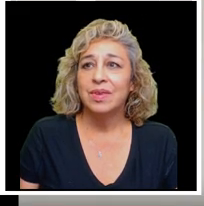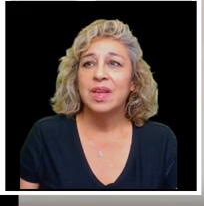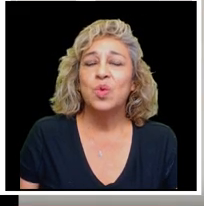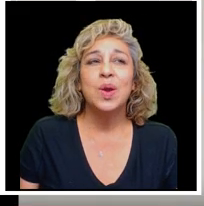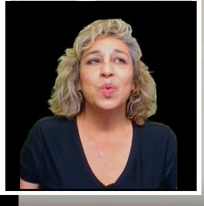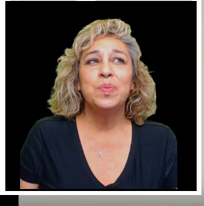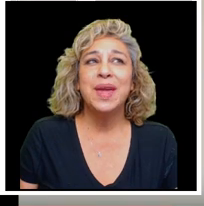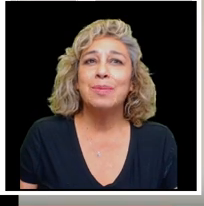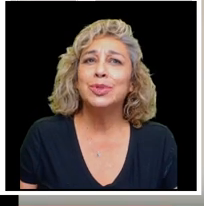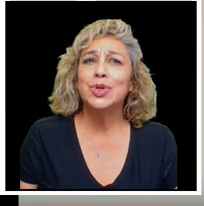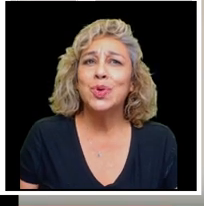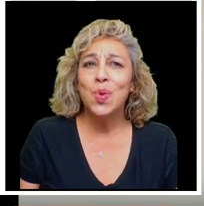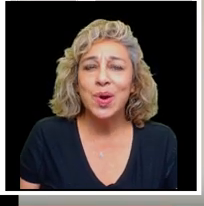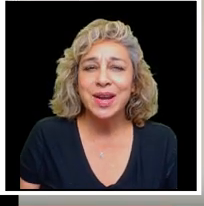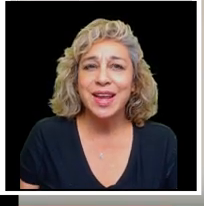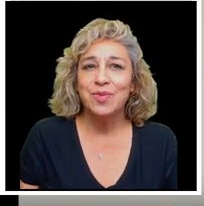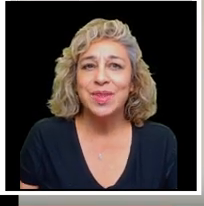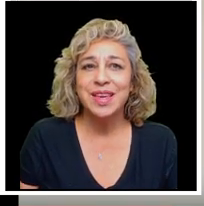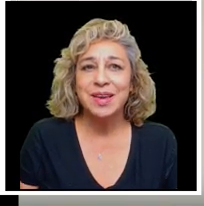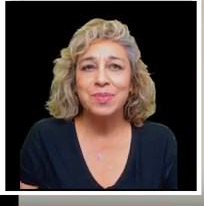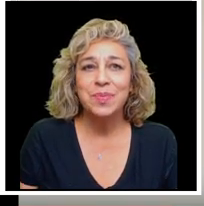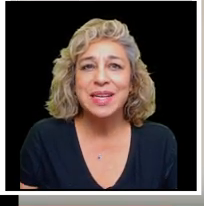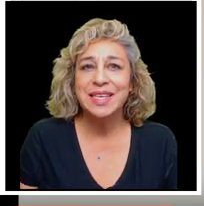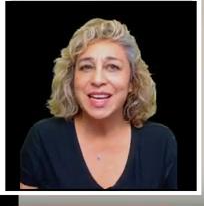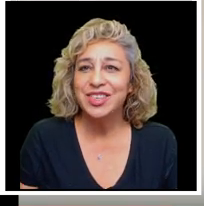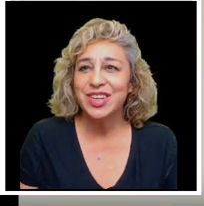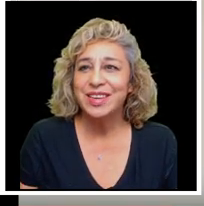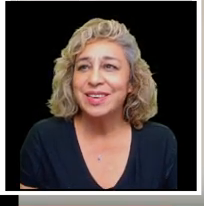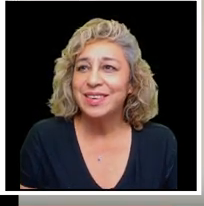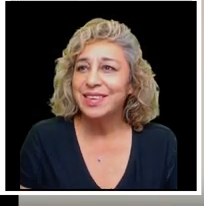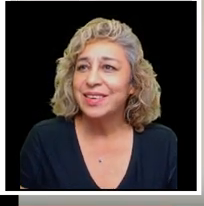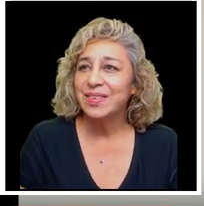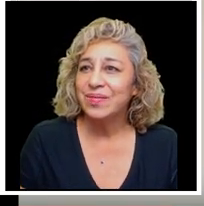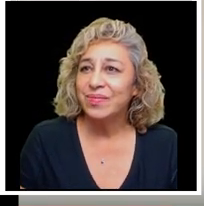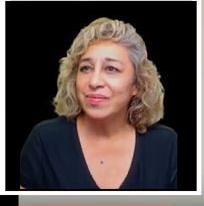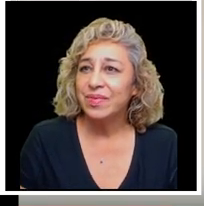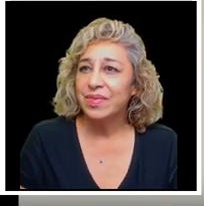we will be able to coordinate with the implementation